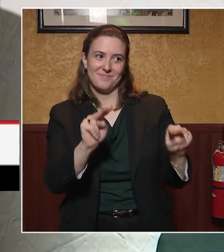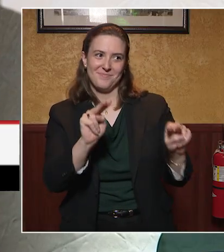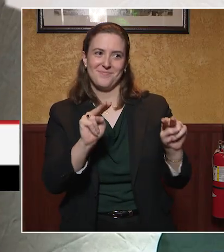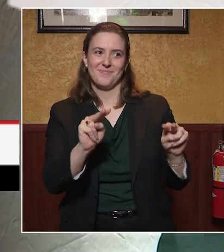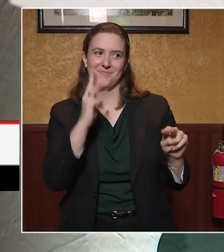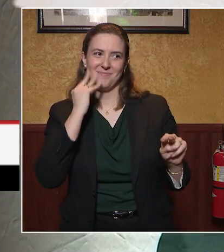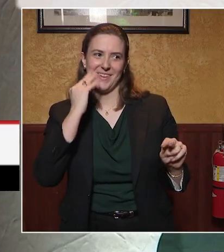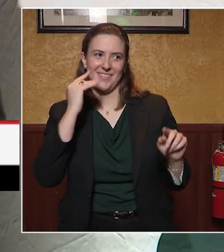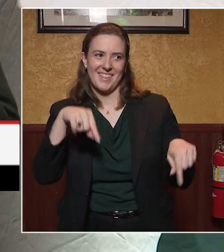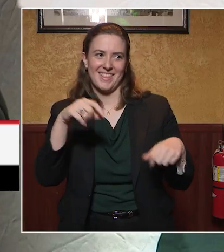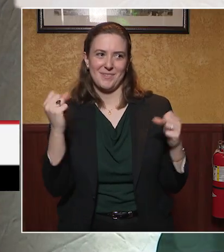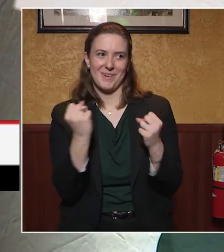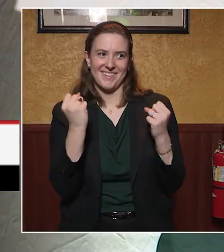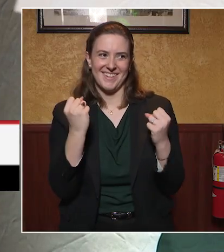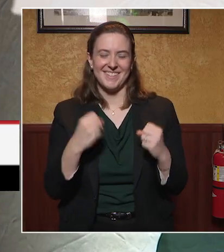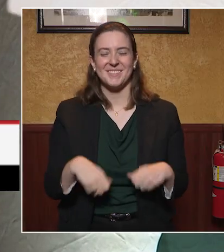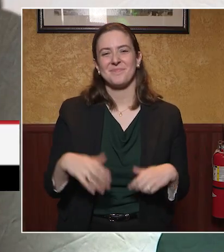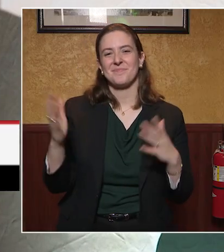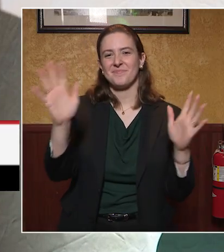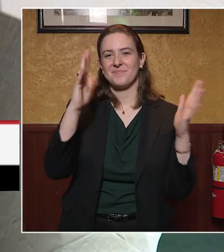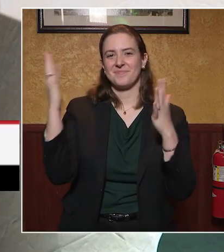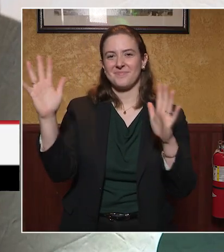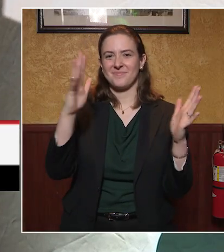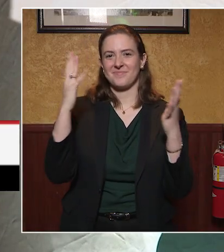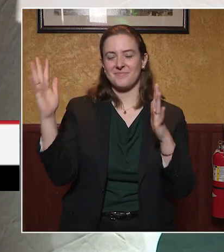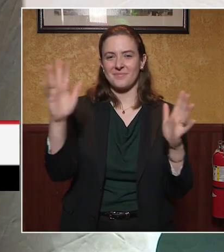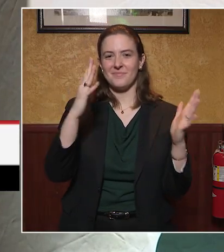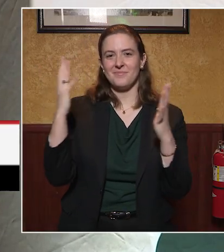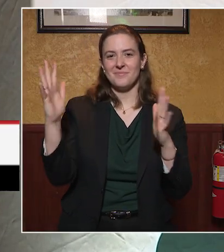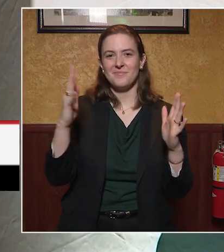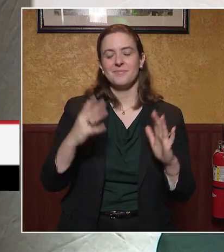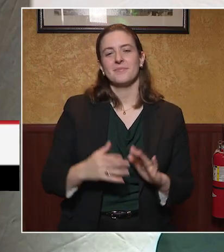DC? And for all of our local options this year.